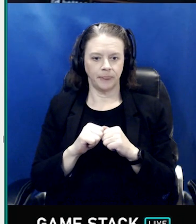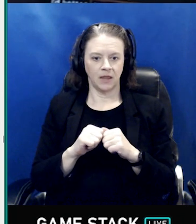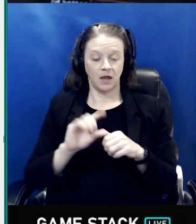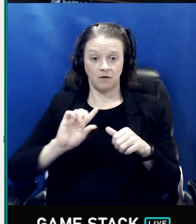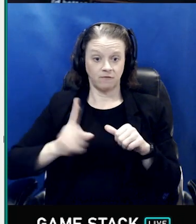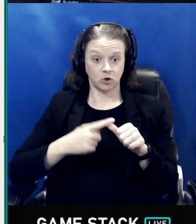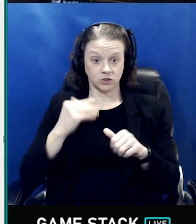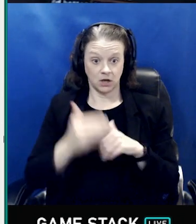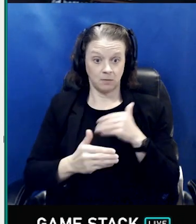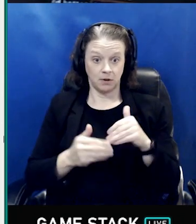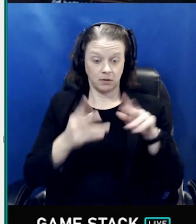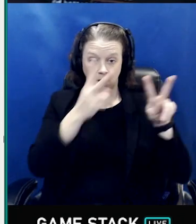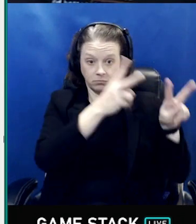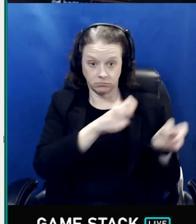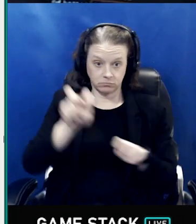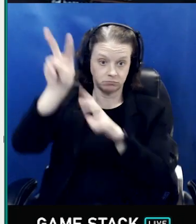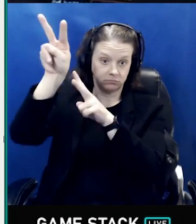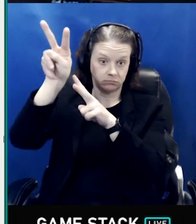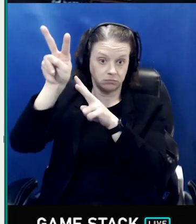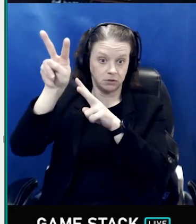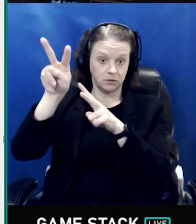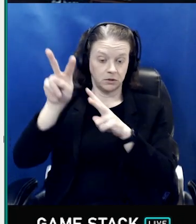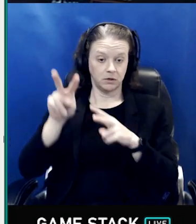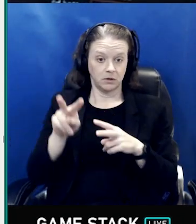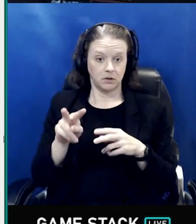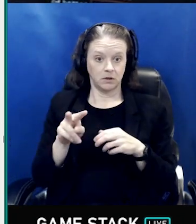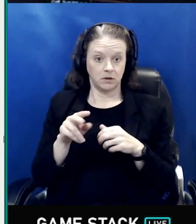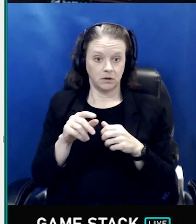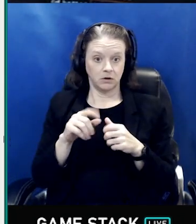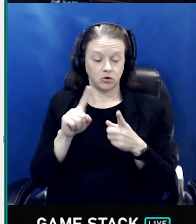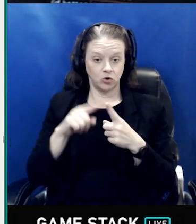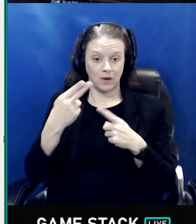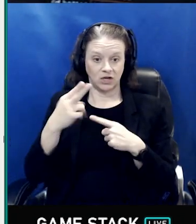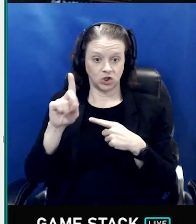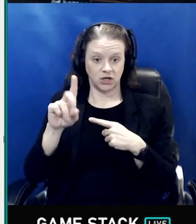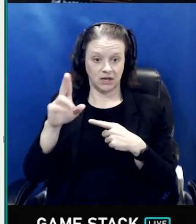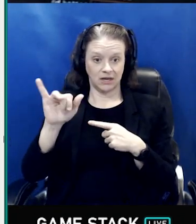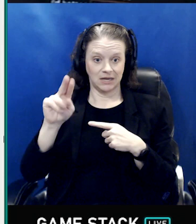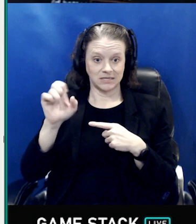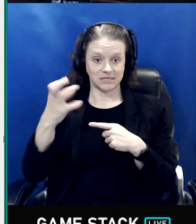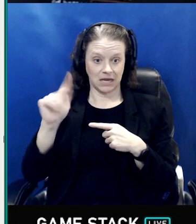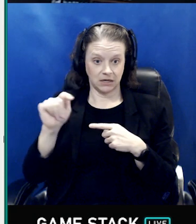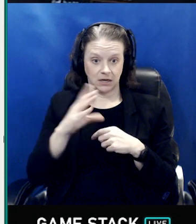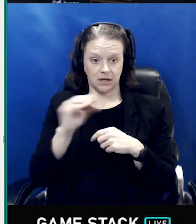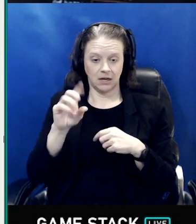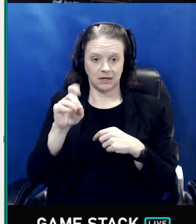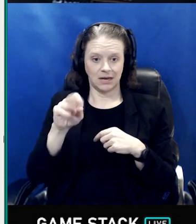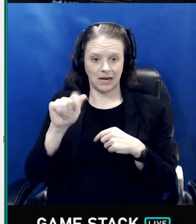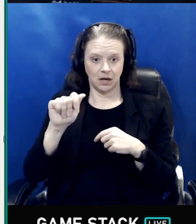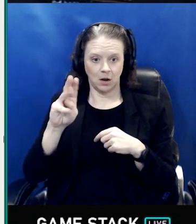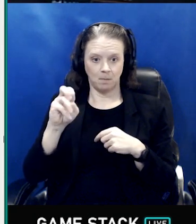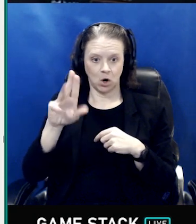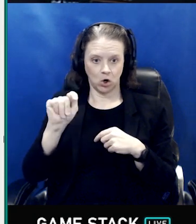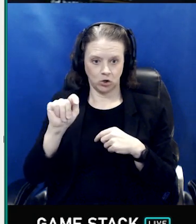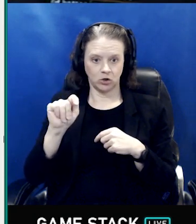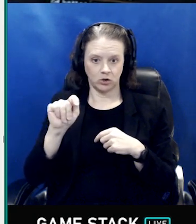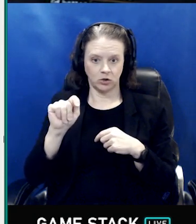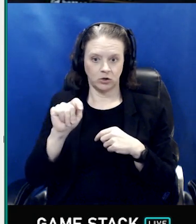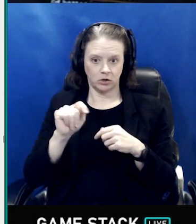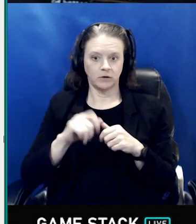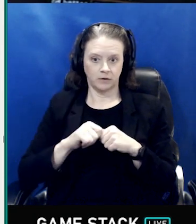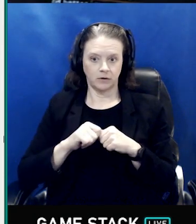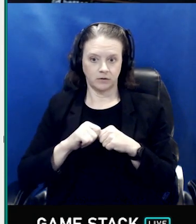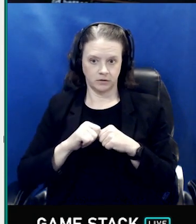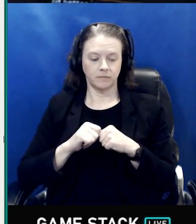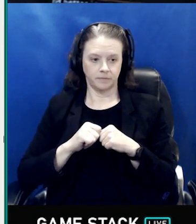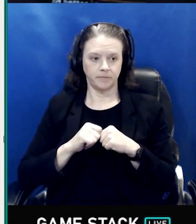just migrate all Hadoop and Spark Echo to HD Insight and Data Mart to Azure SQL Data Warehouse.